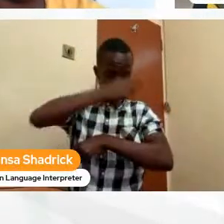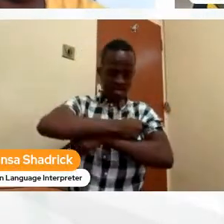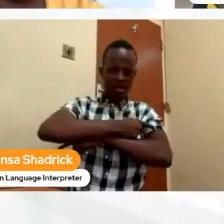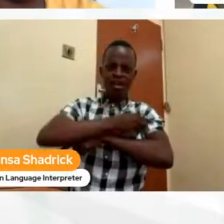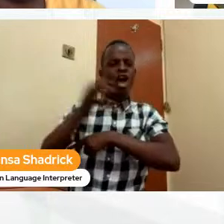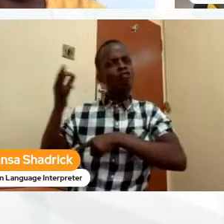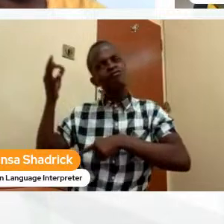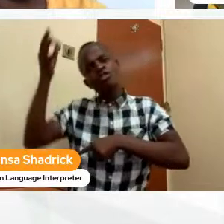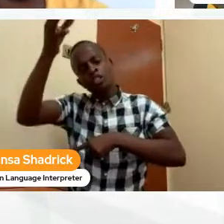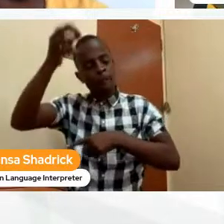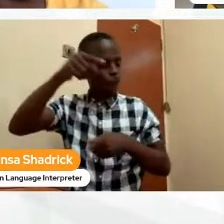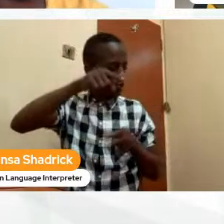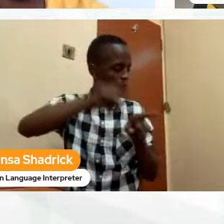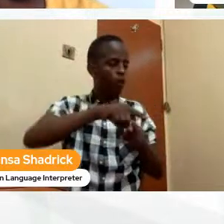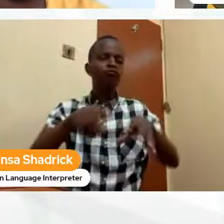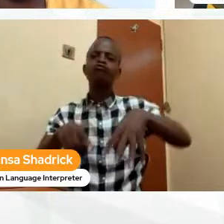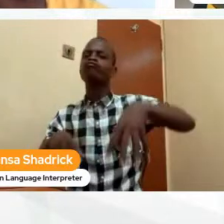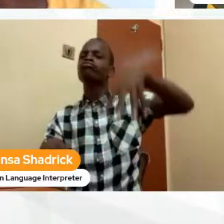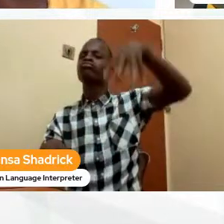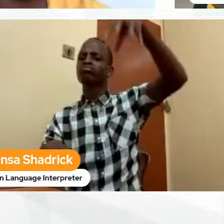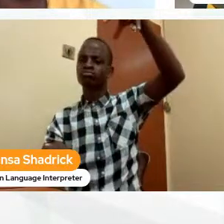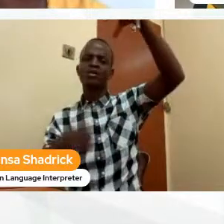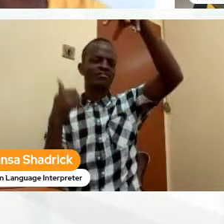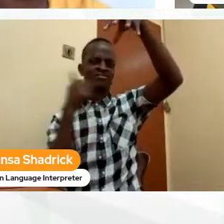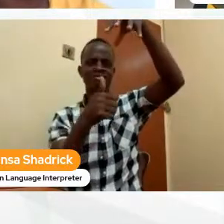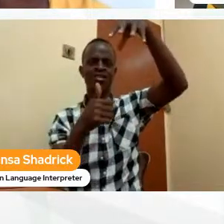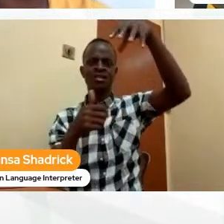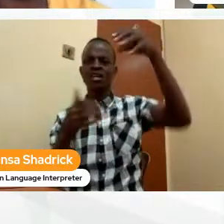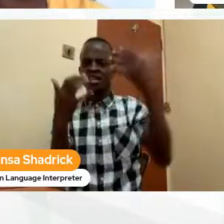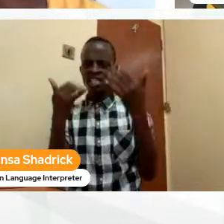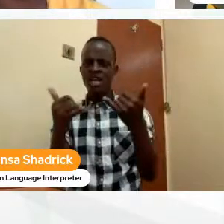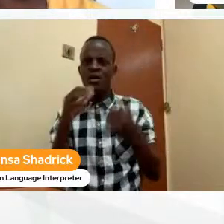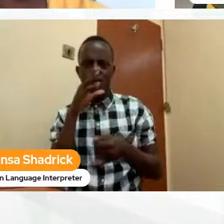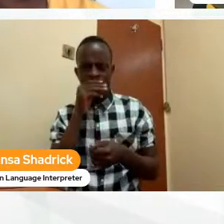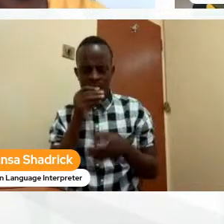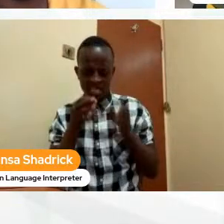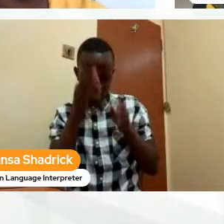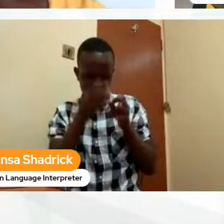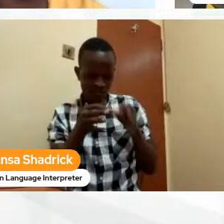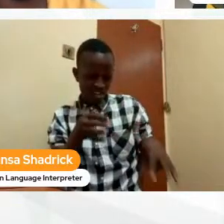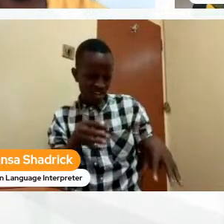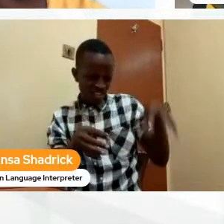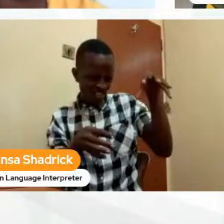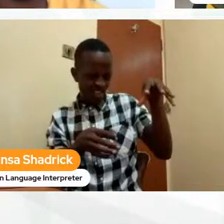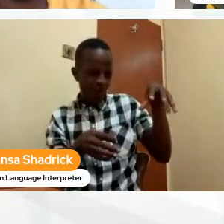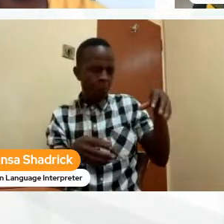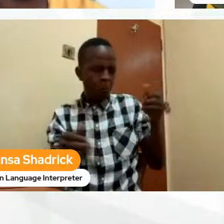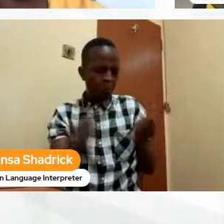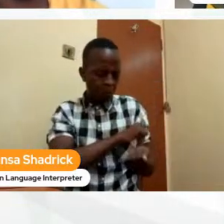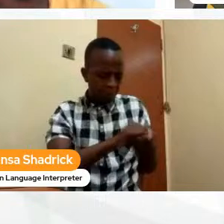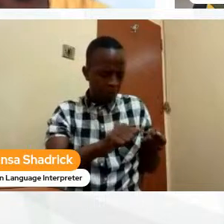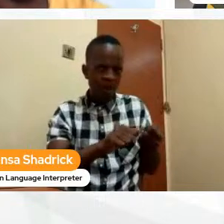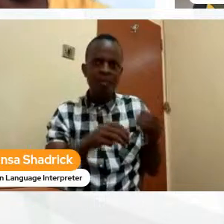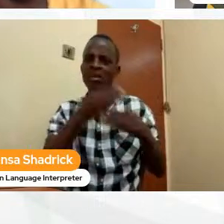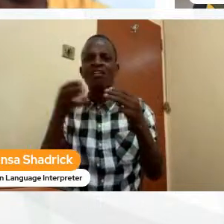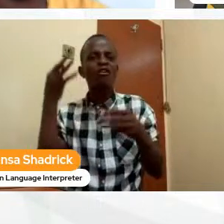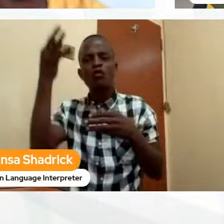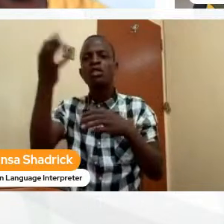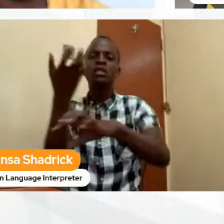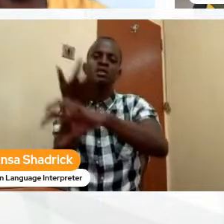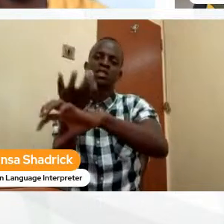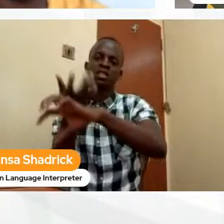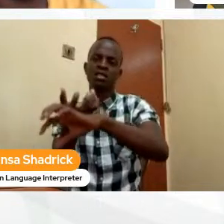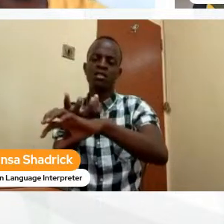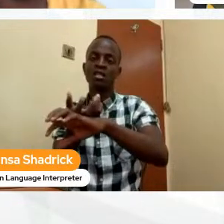future leaders tomorrow. And now themselves are redefining this. They're saying, we are leaders today. Why we are